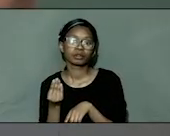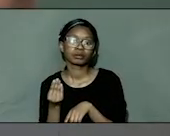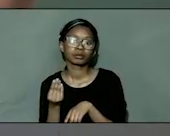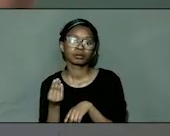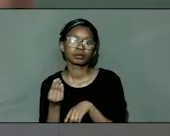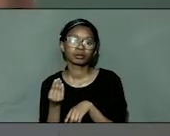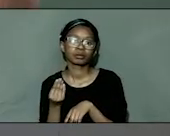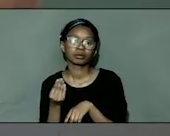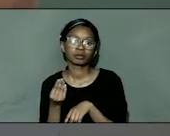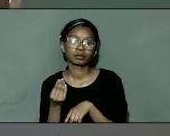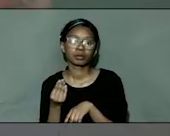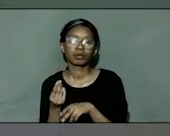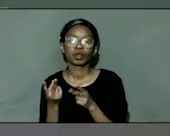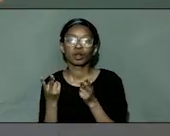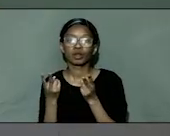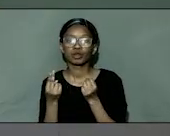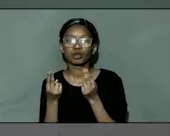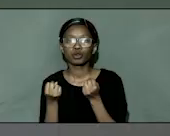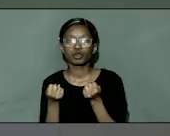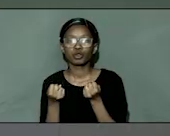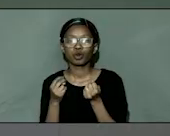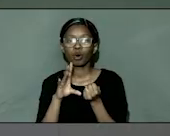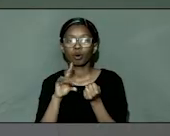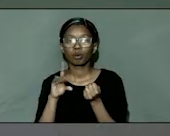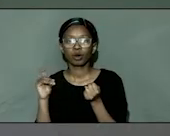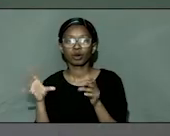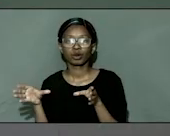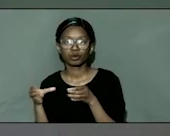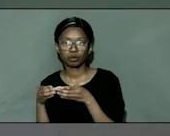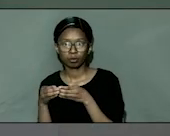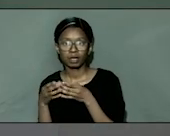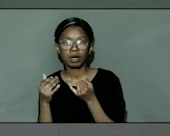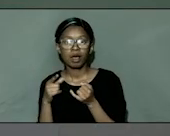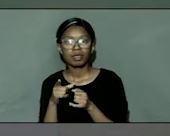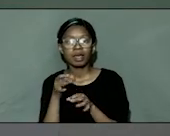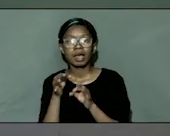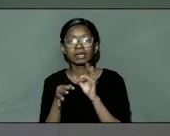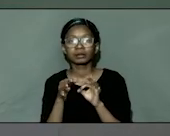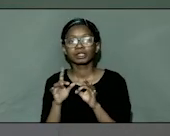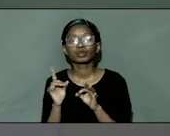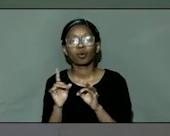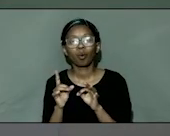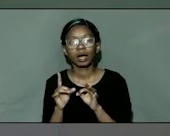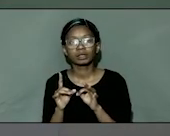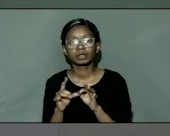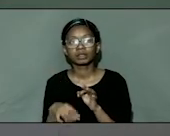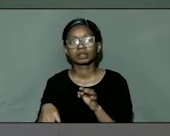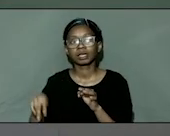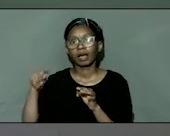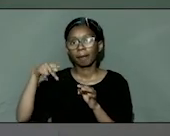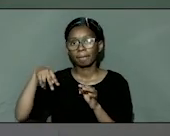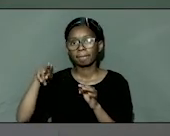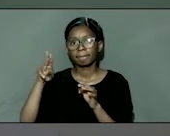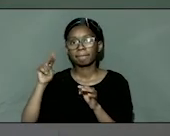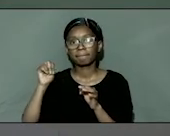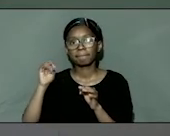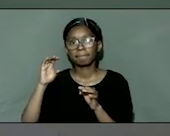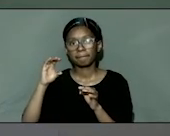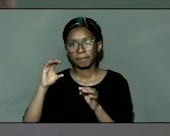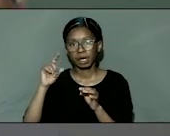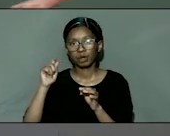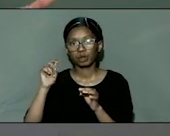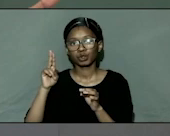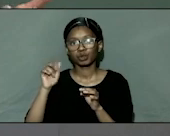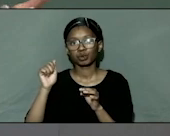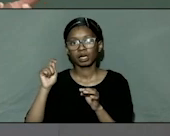species. So that actually explains what is punctuated equilibria. So it is an